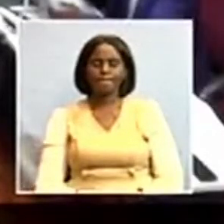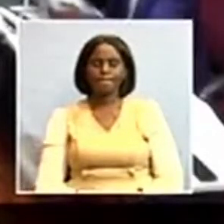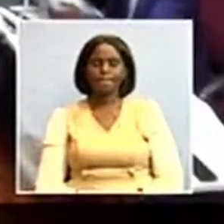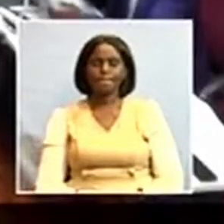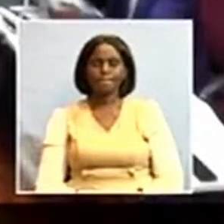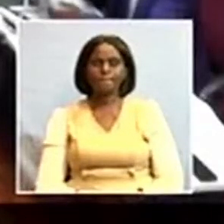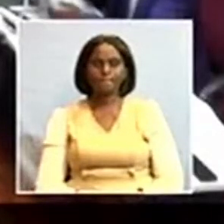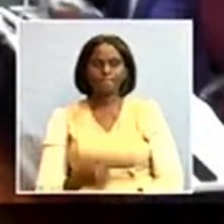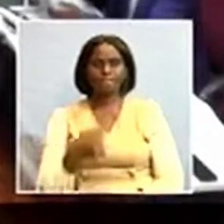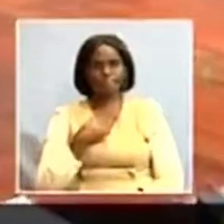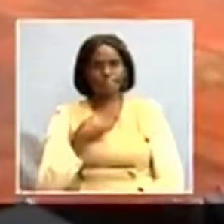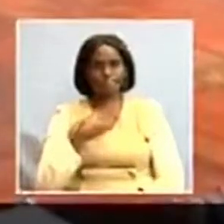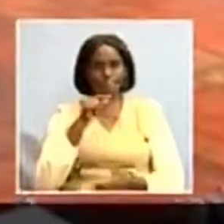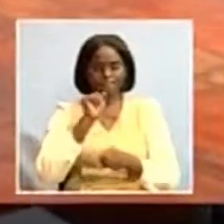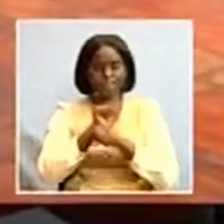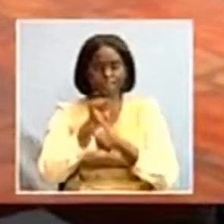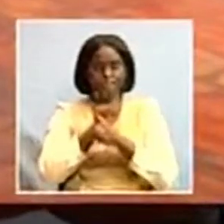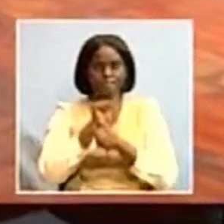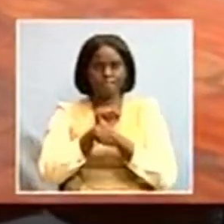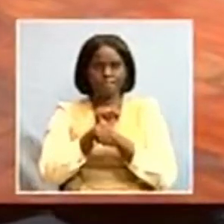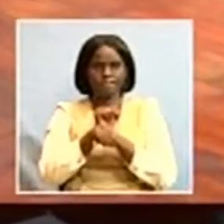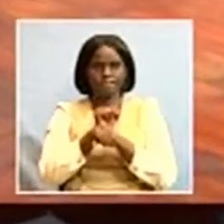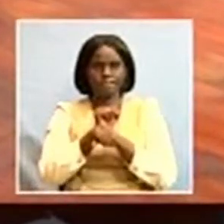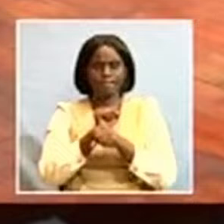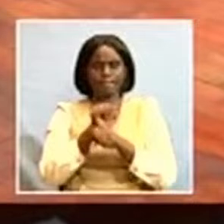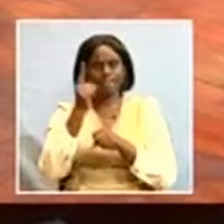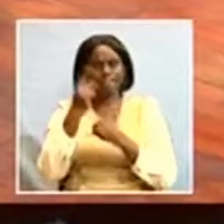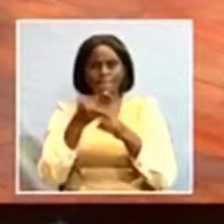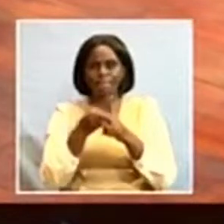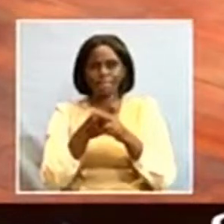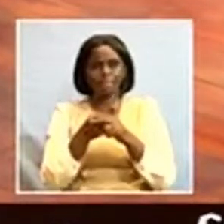Chair, I have been in Lukulu for just under a month.